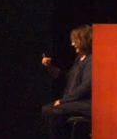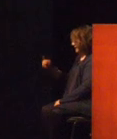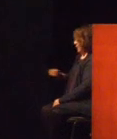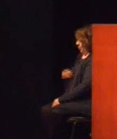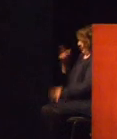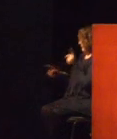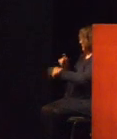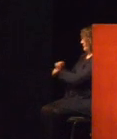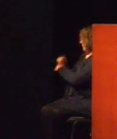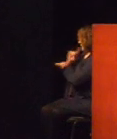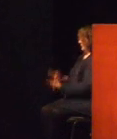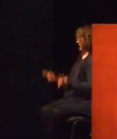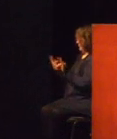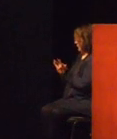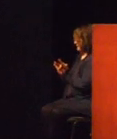important